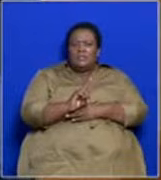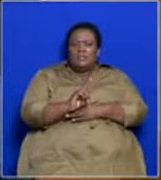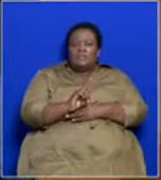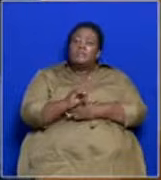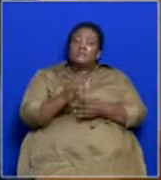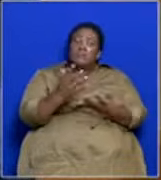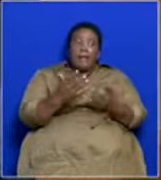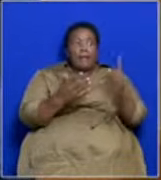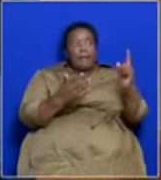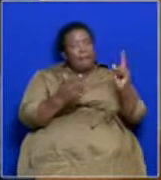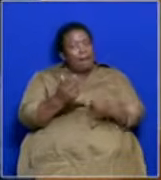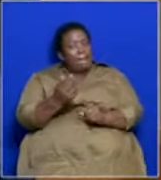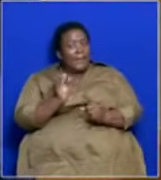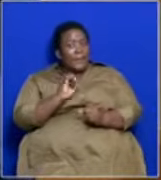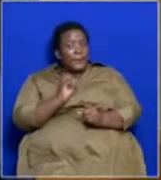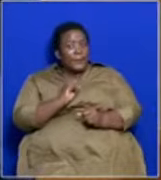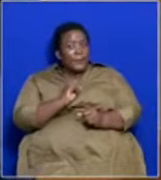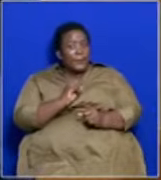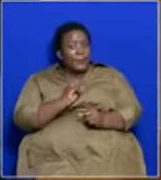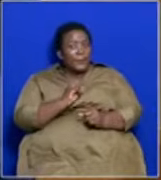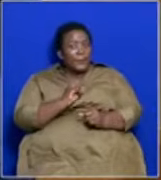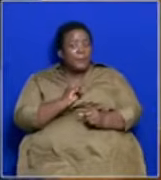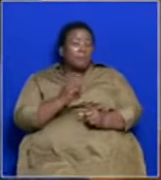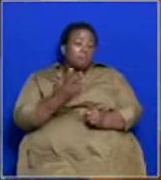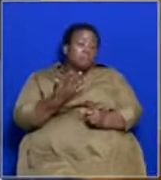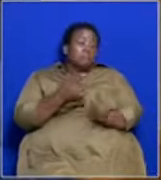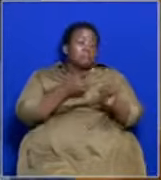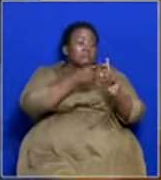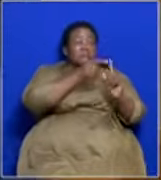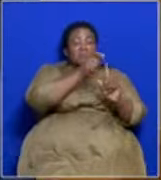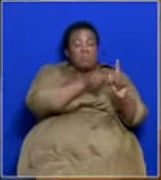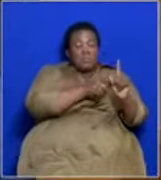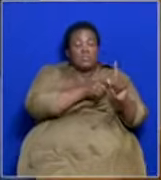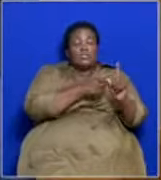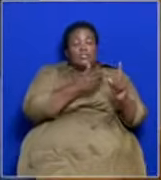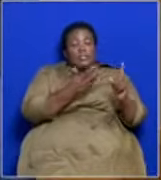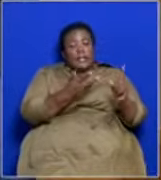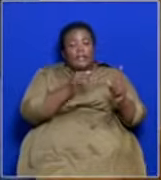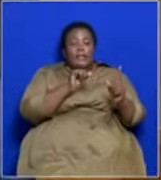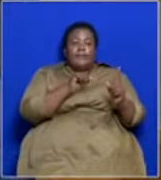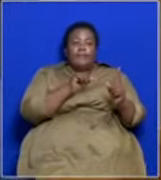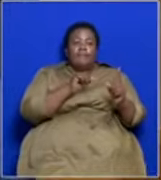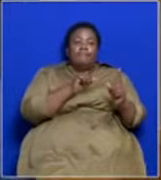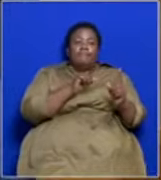a subpoena may result in another criminal process.